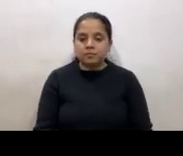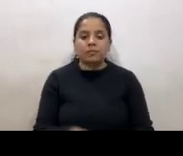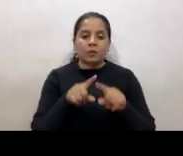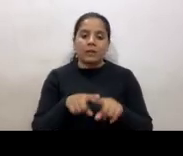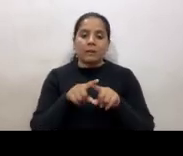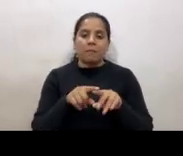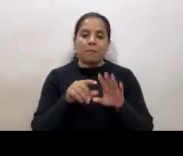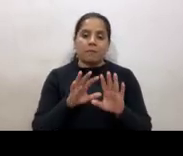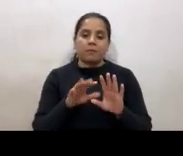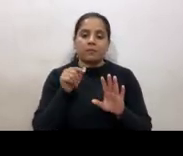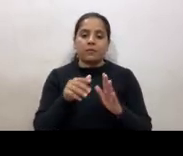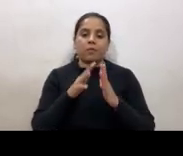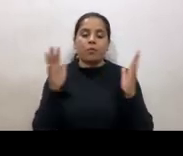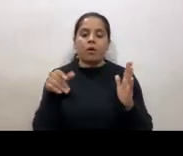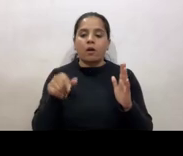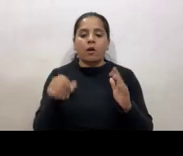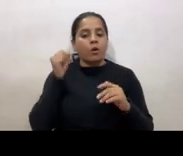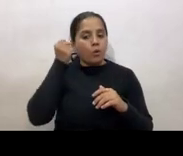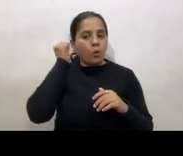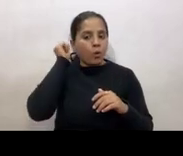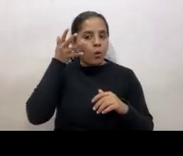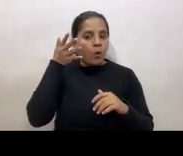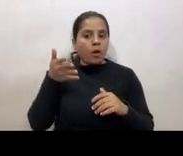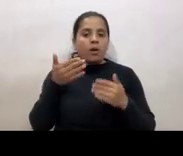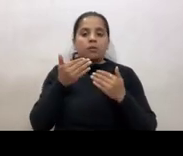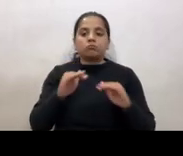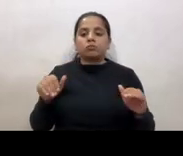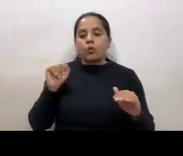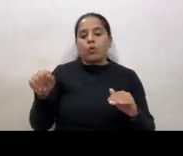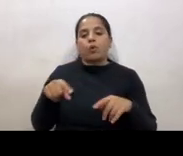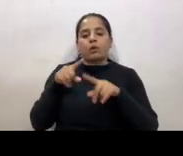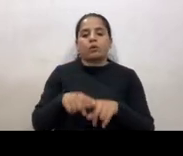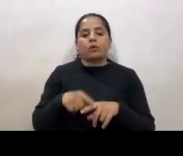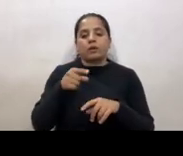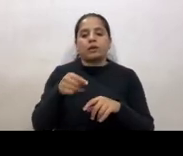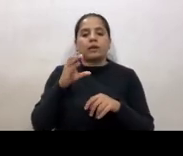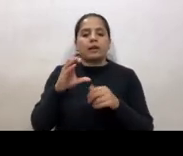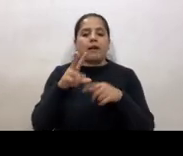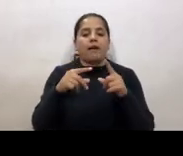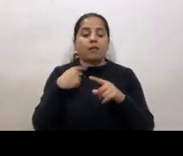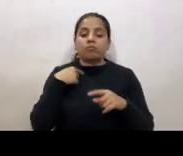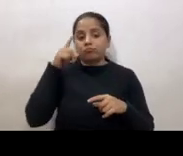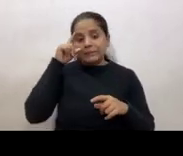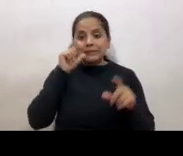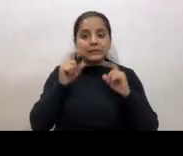Depends majorly on the cognitive level of the students. That's the caveat that we'll have to keep in